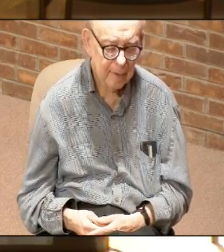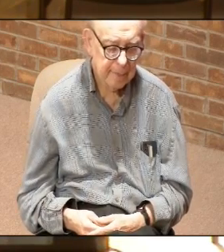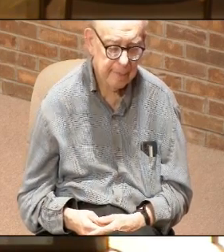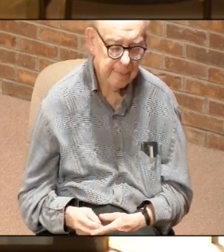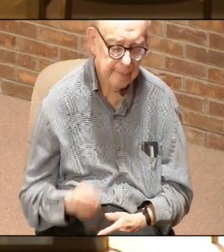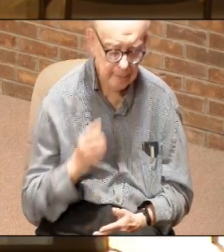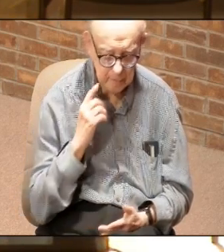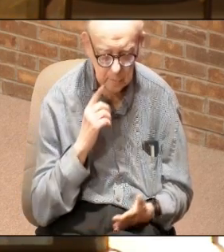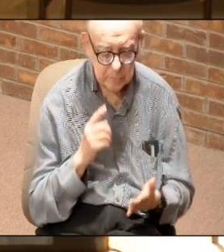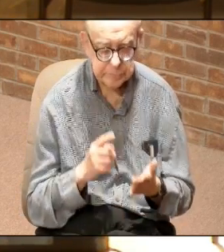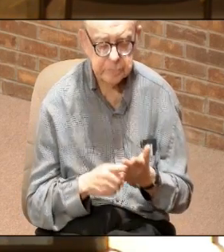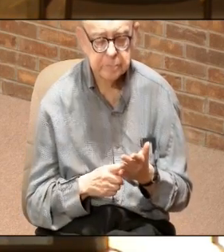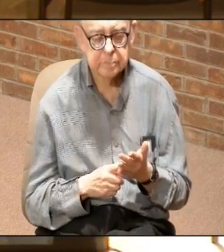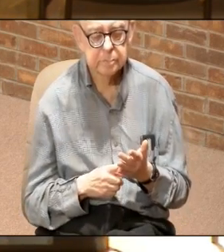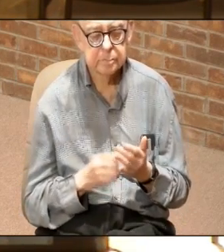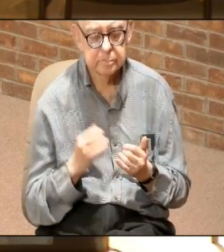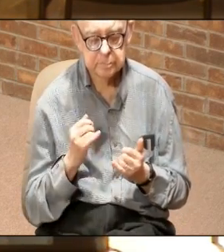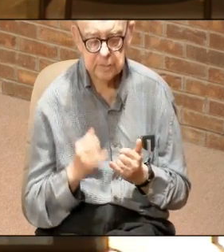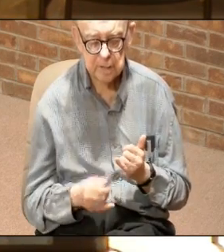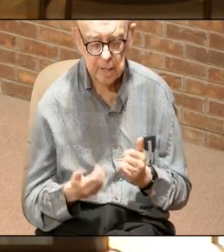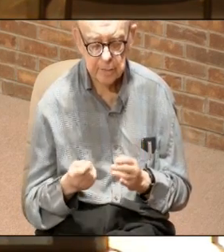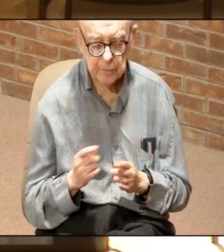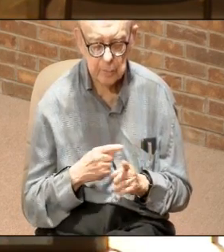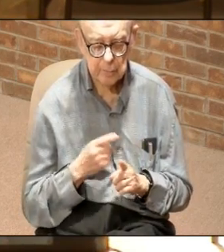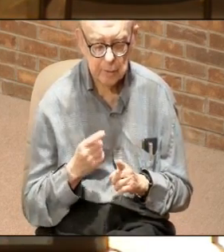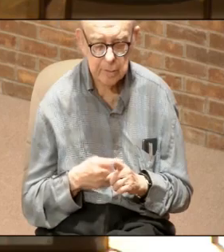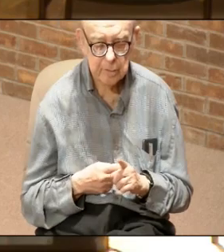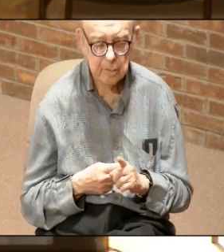And I noticed in the last couple of months,